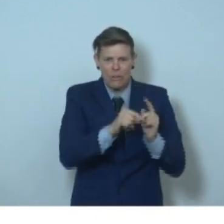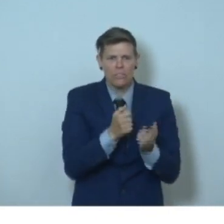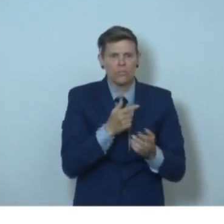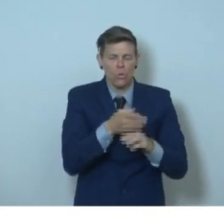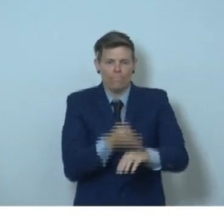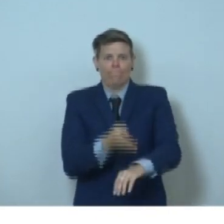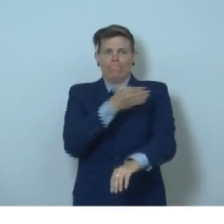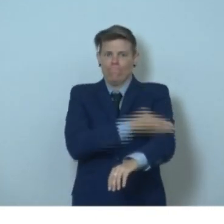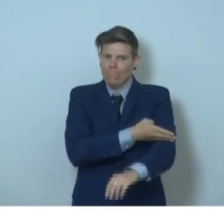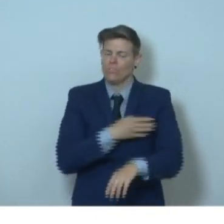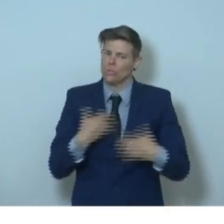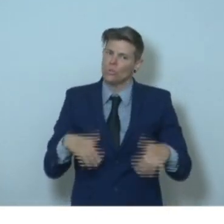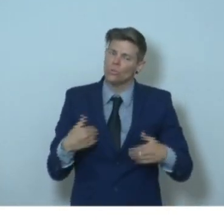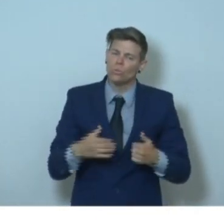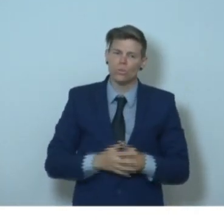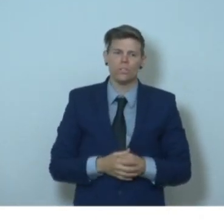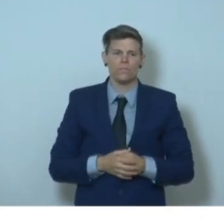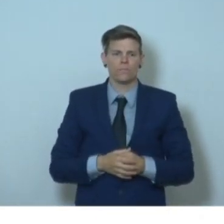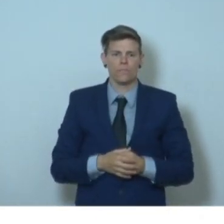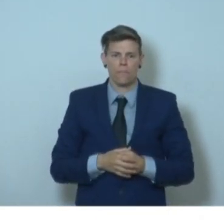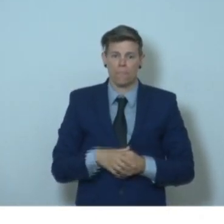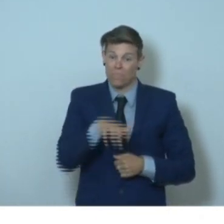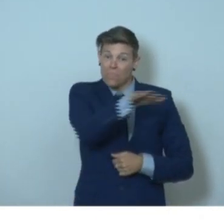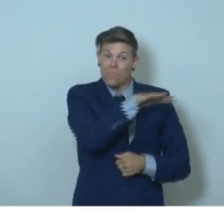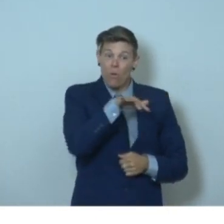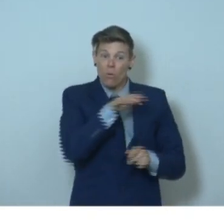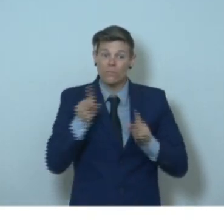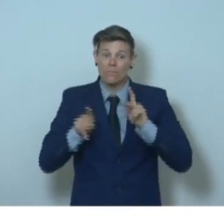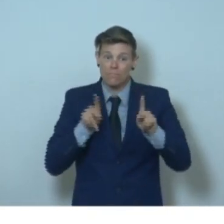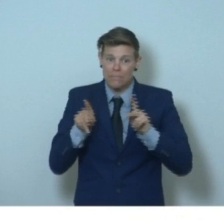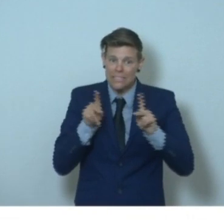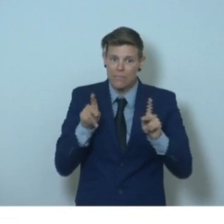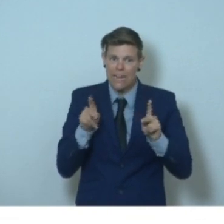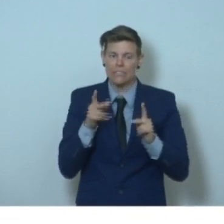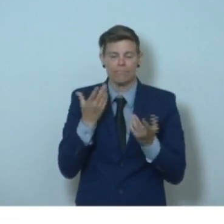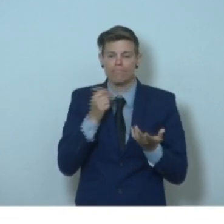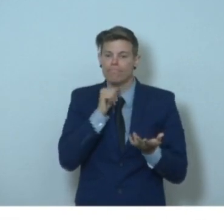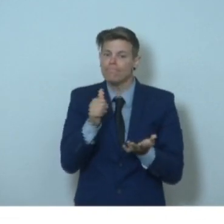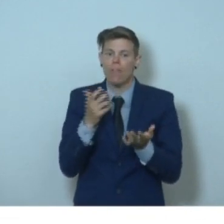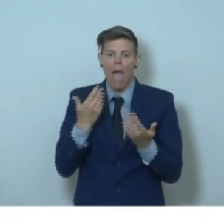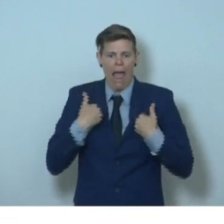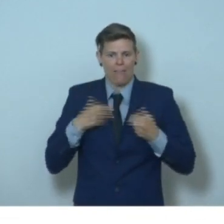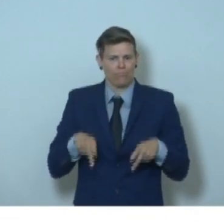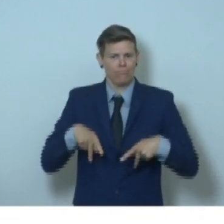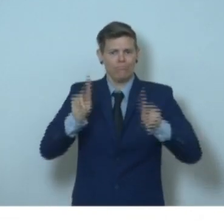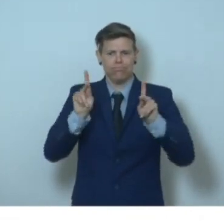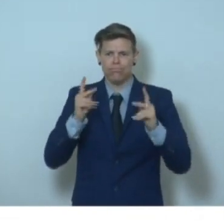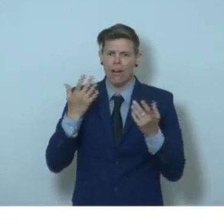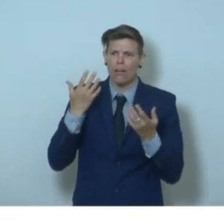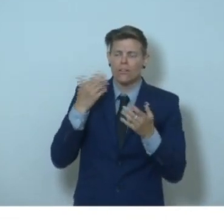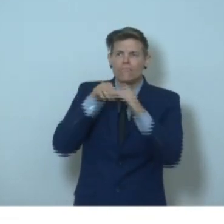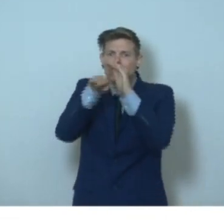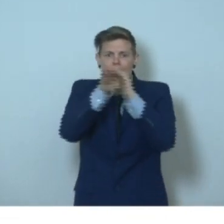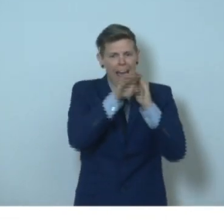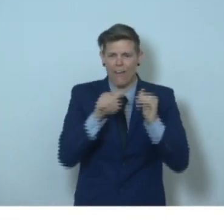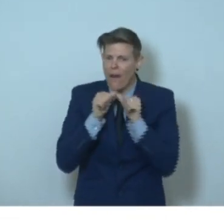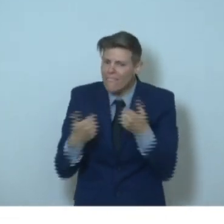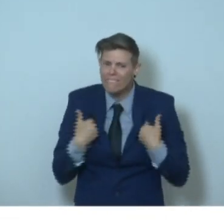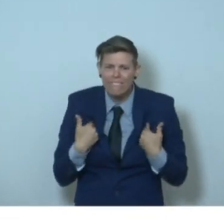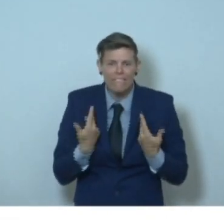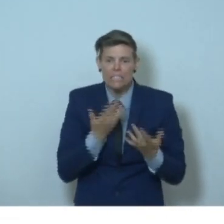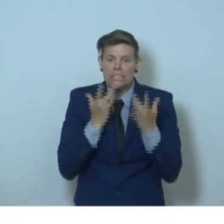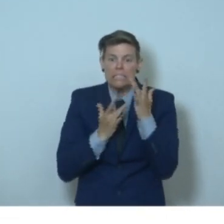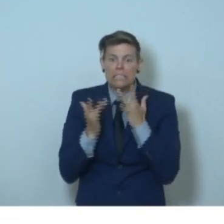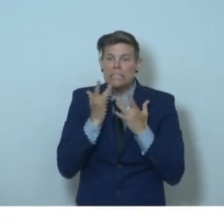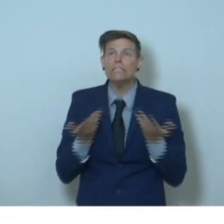is a matter of some of our most disadvantaged citizens being the most vulnerable to really serious illness.